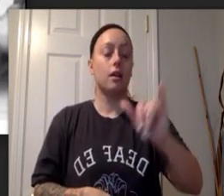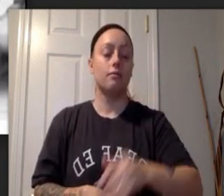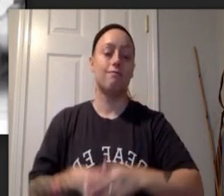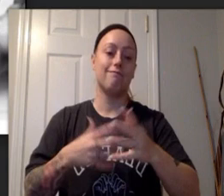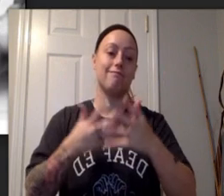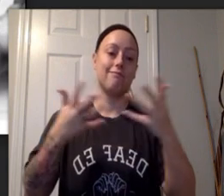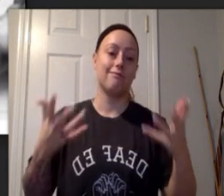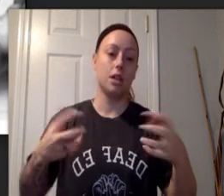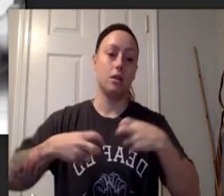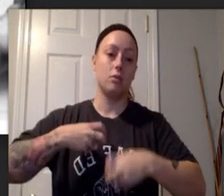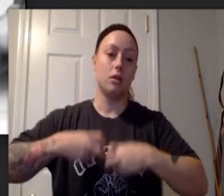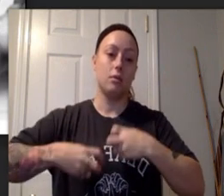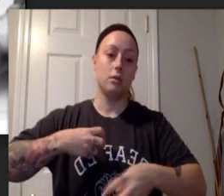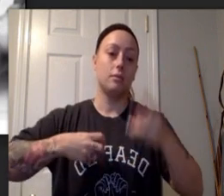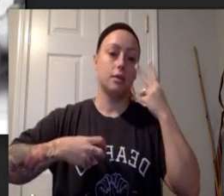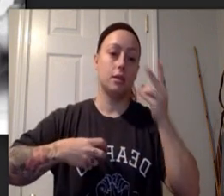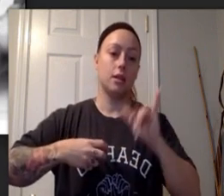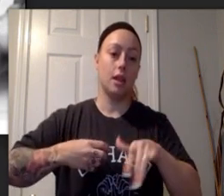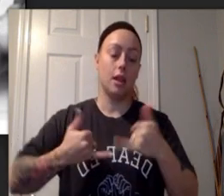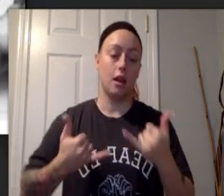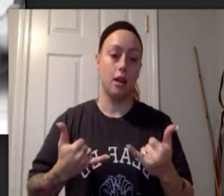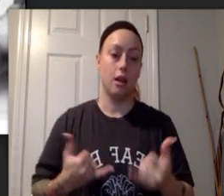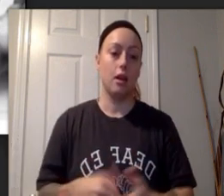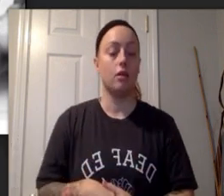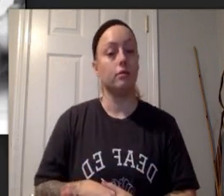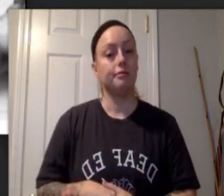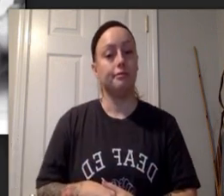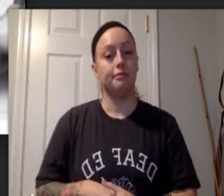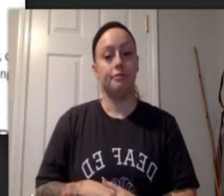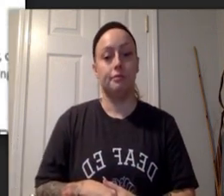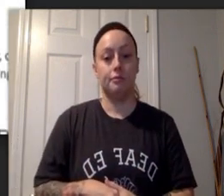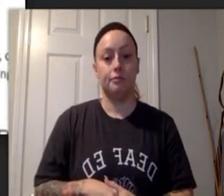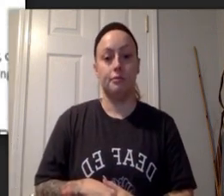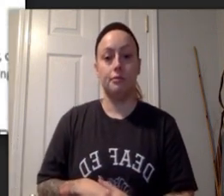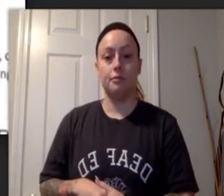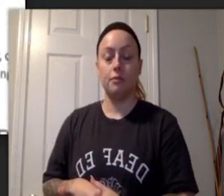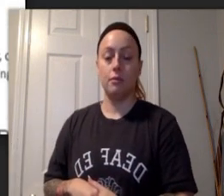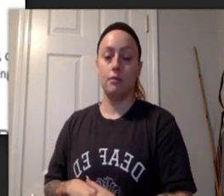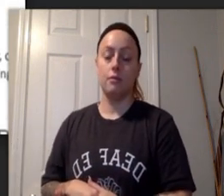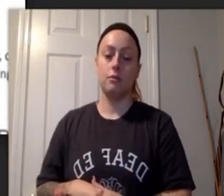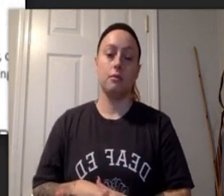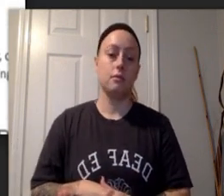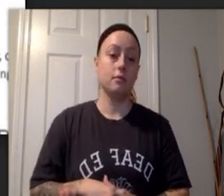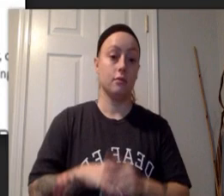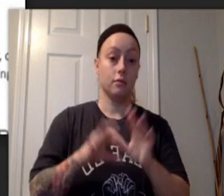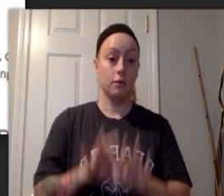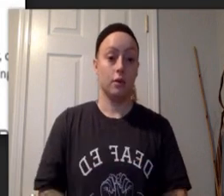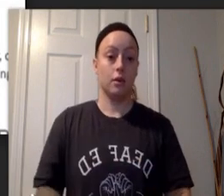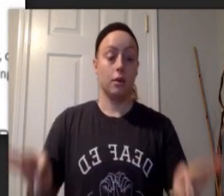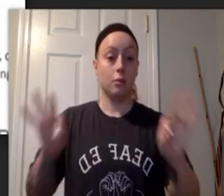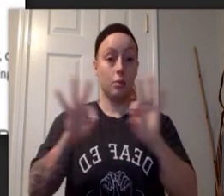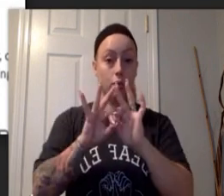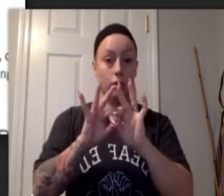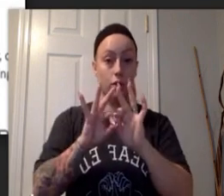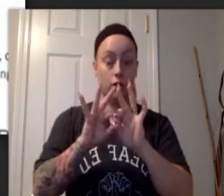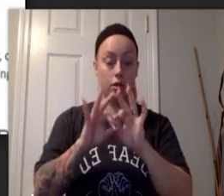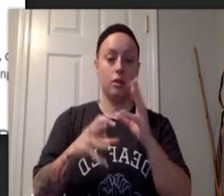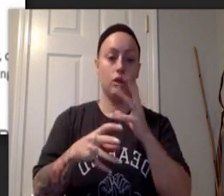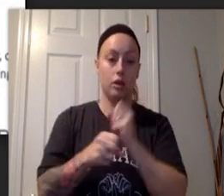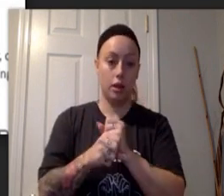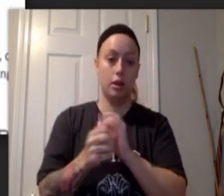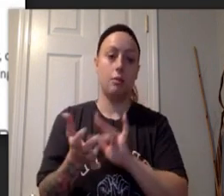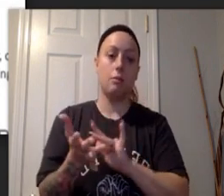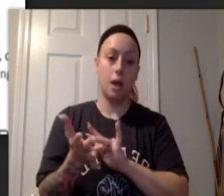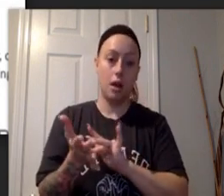of problems. And we're all seeing that now. So to be continued. Yes, the important part is that you're getting medical